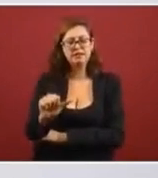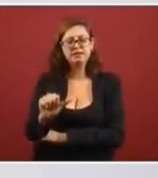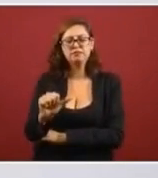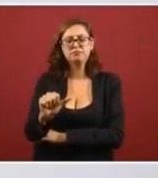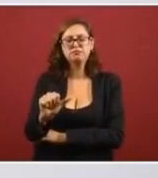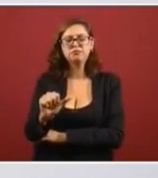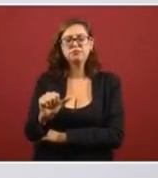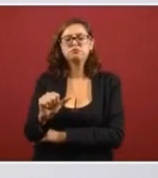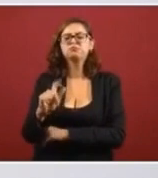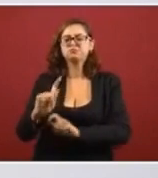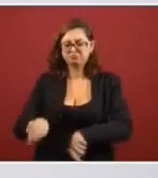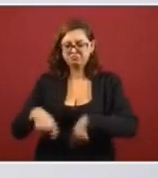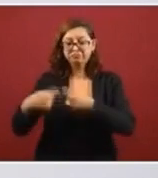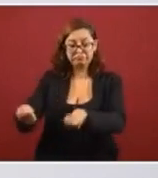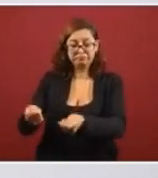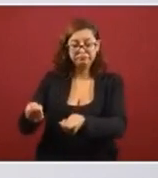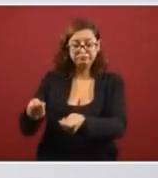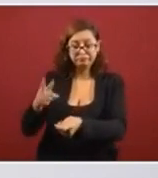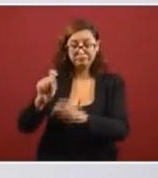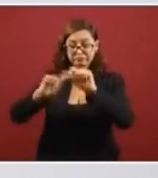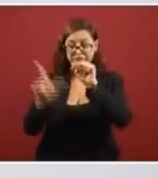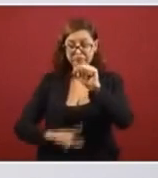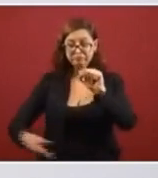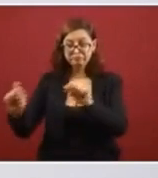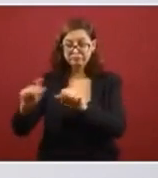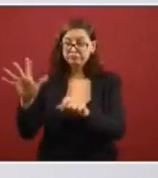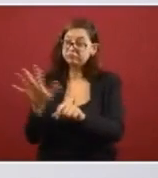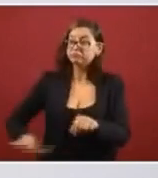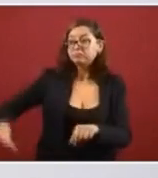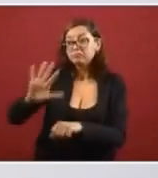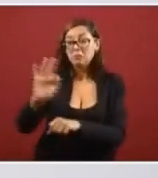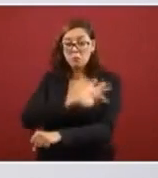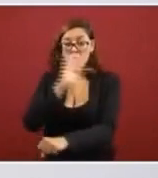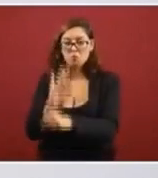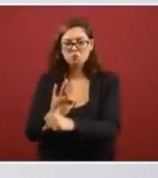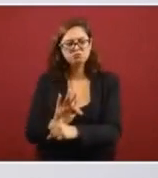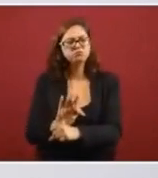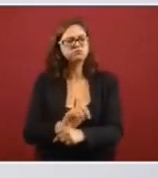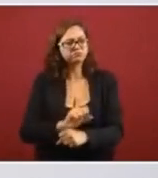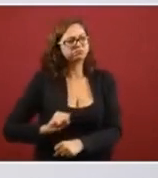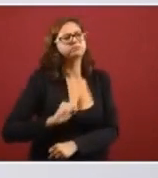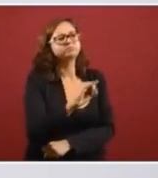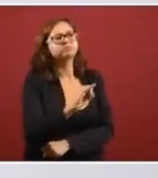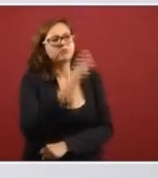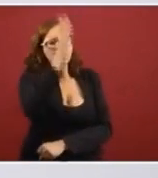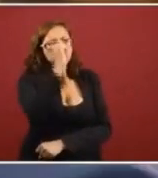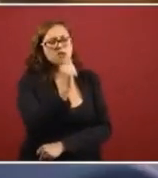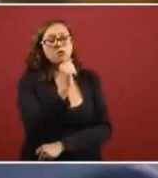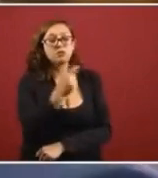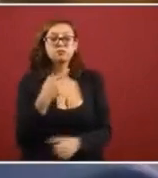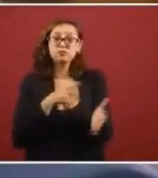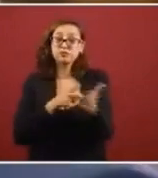loyalty of the Armed Forces that have accepted the job of